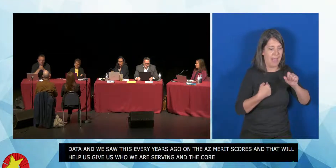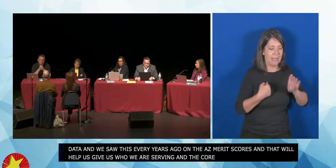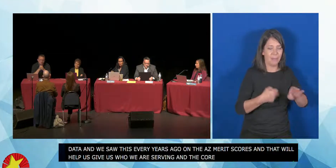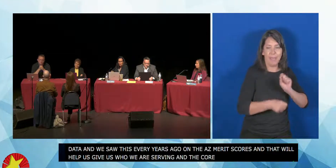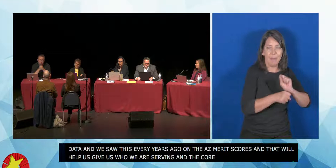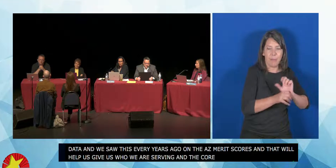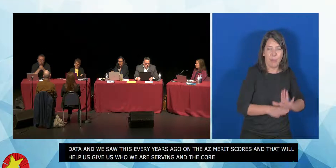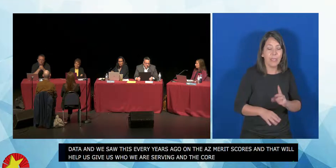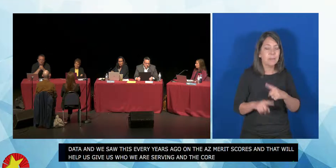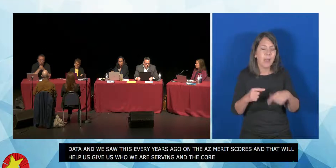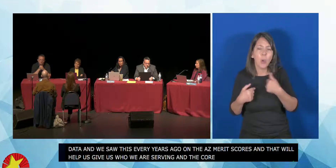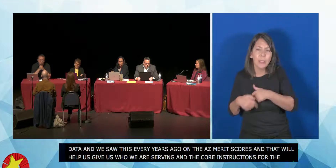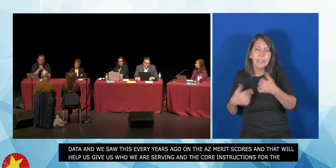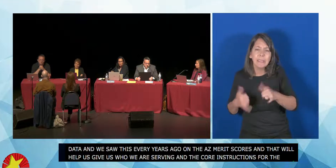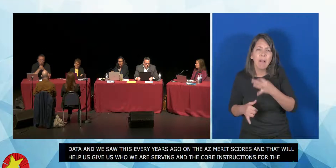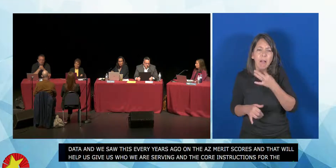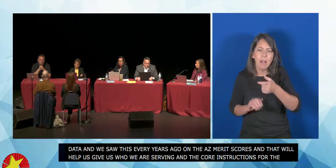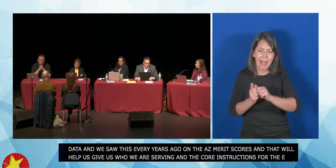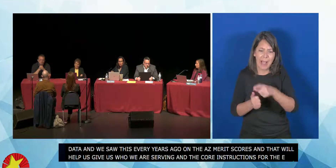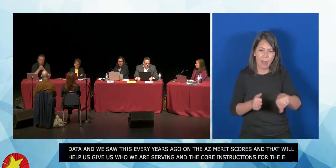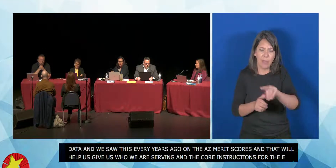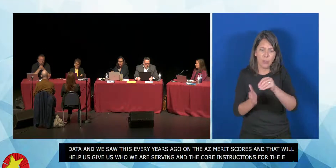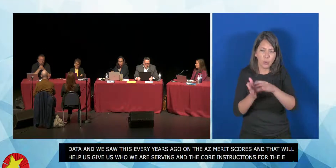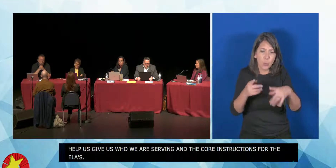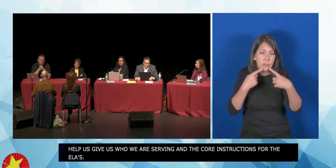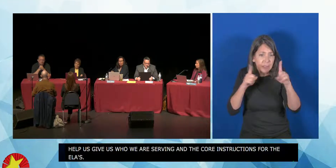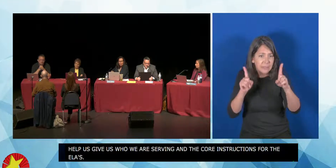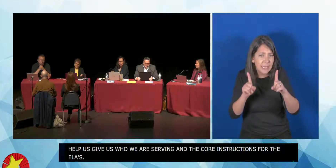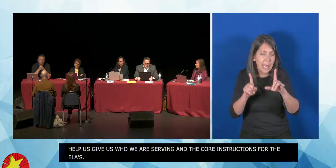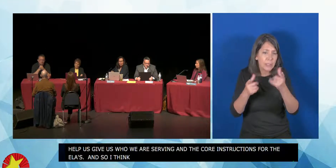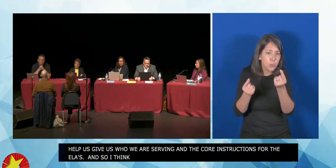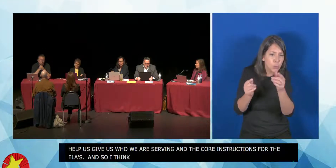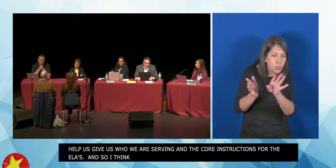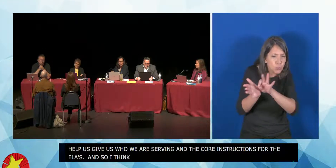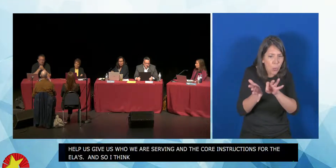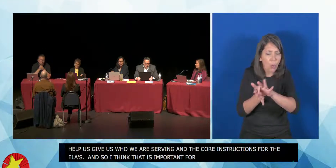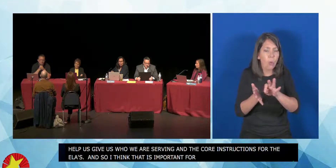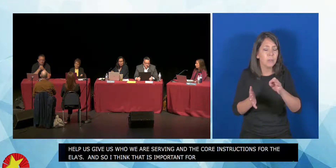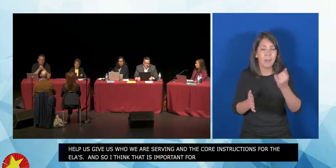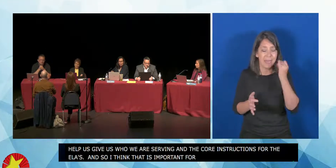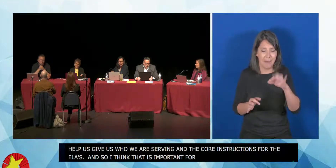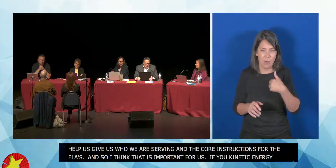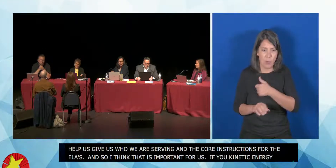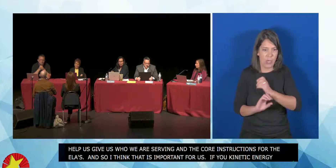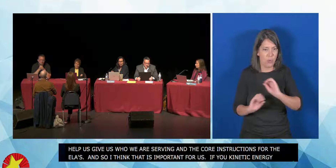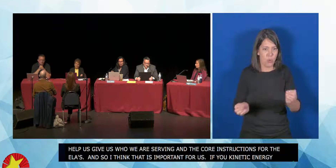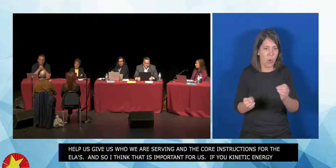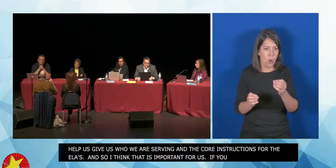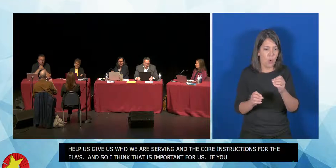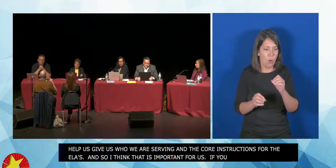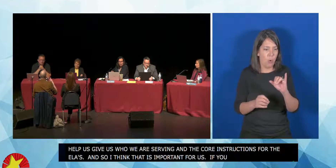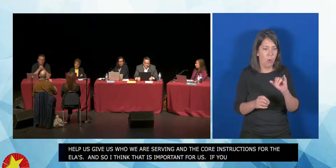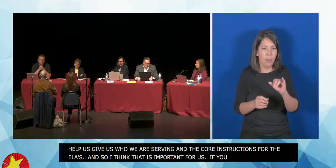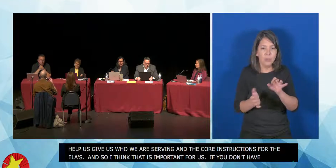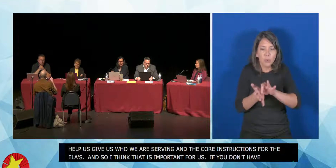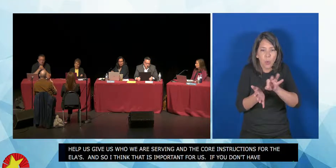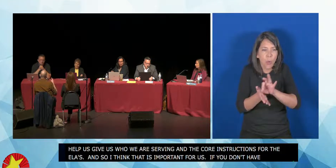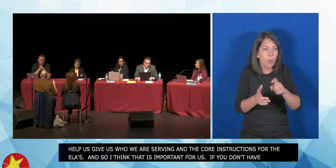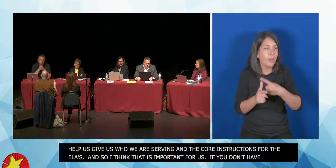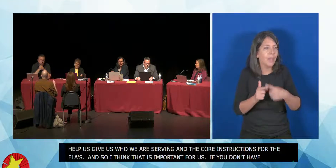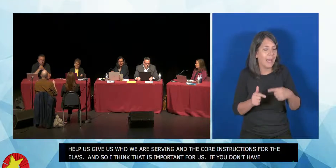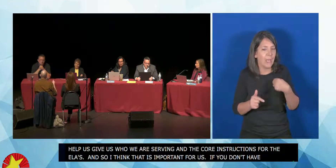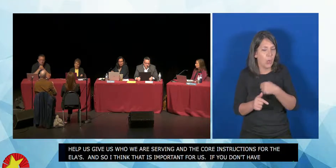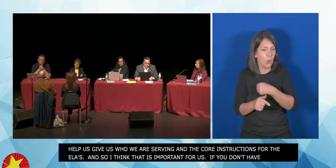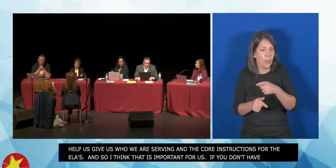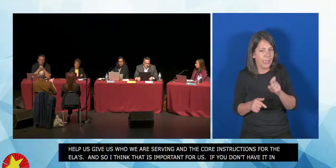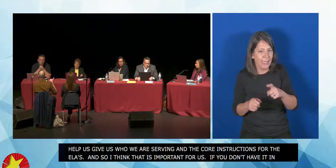those students are doing. So I think that would be important for us if we don't have it in the IGAs, that we amend them to get it, so that we get a better picture of who we're